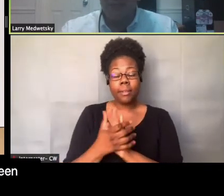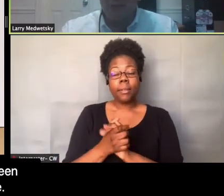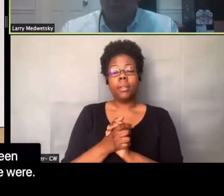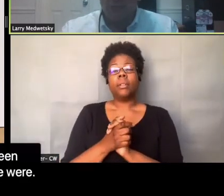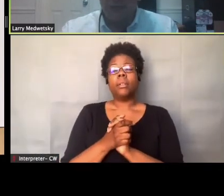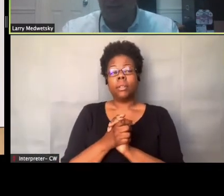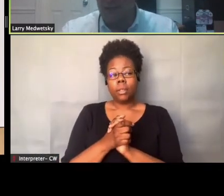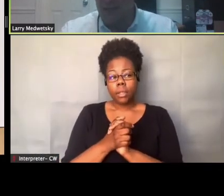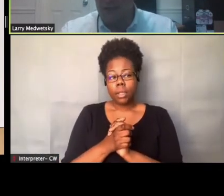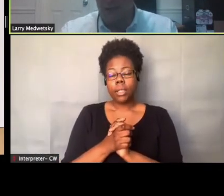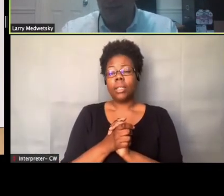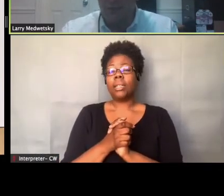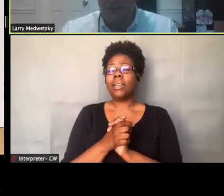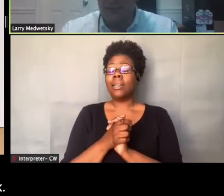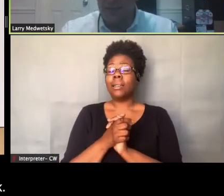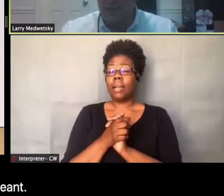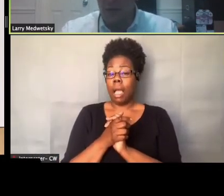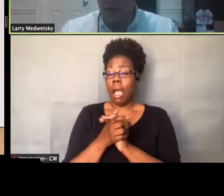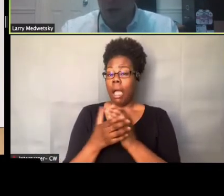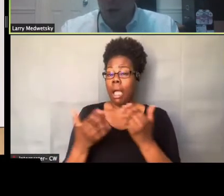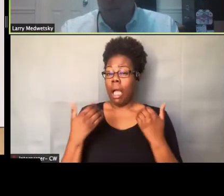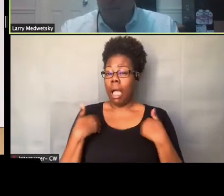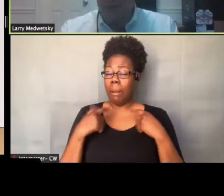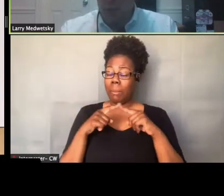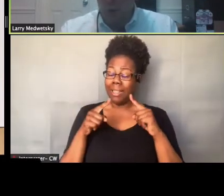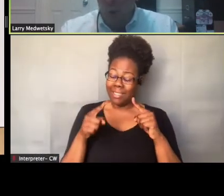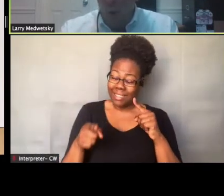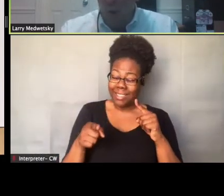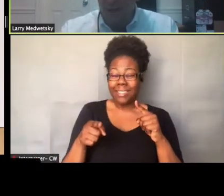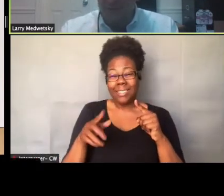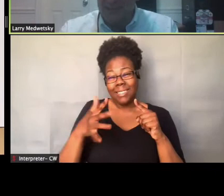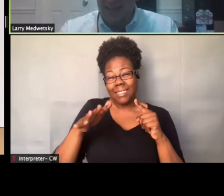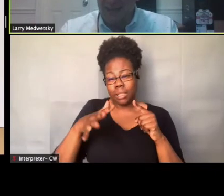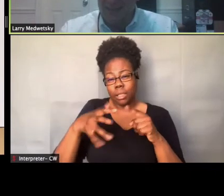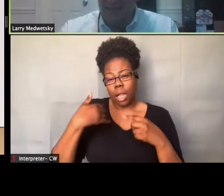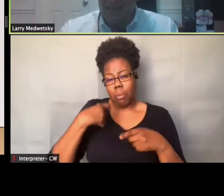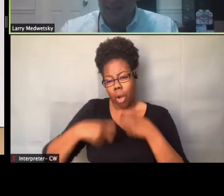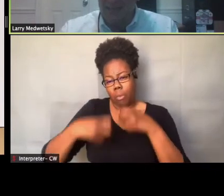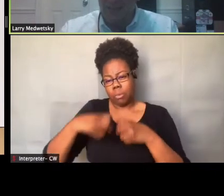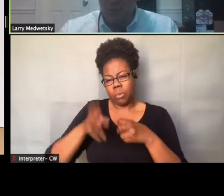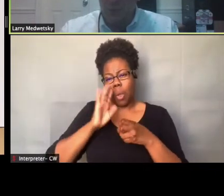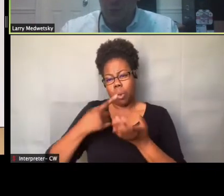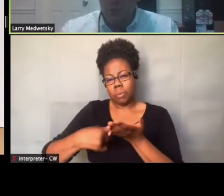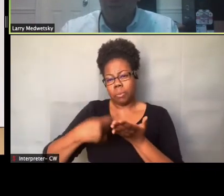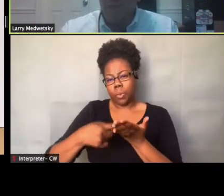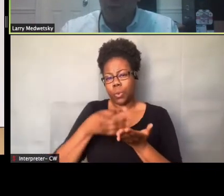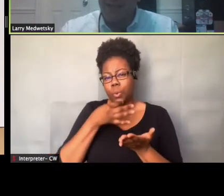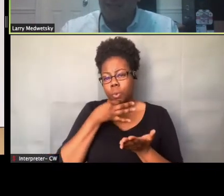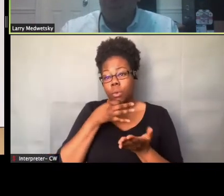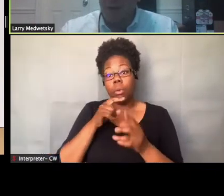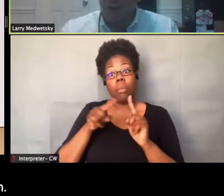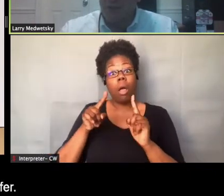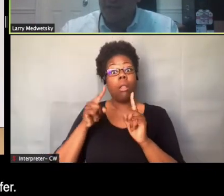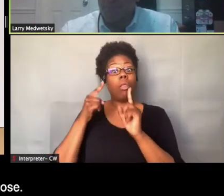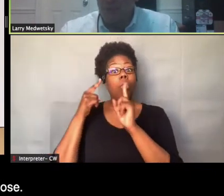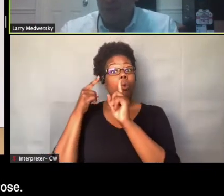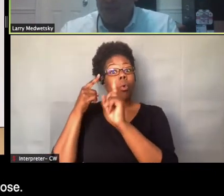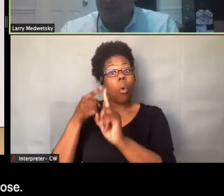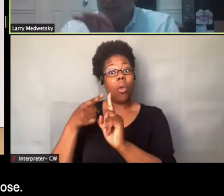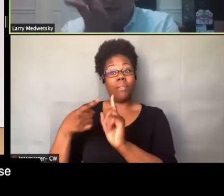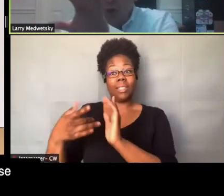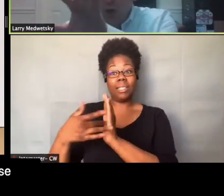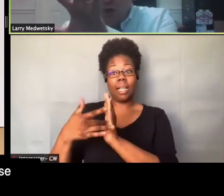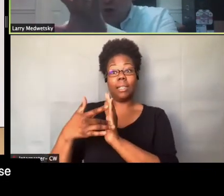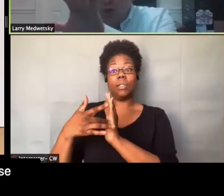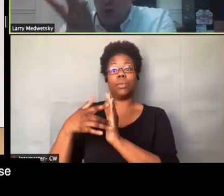were some issues with it, and I think I'll mention in a second. But the goal of these techniques is to transpose. Transpose